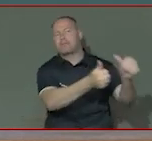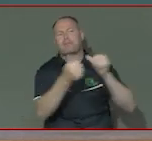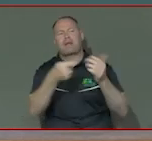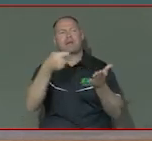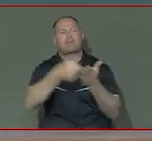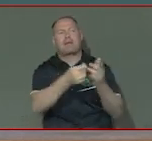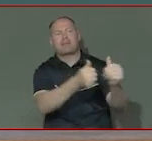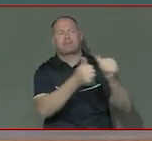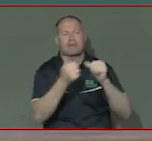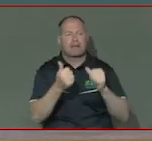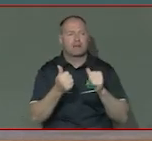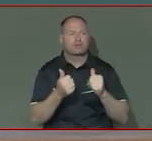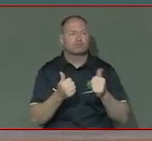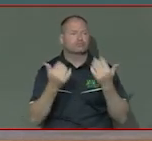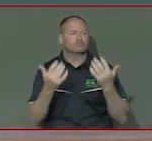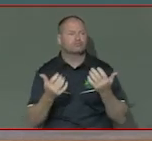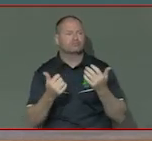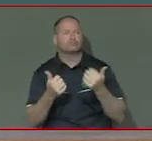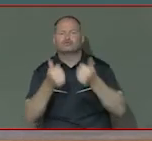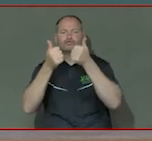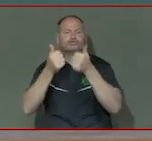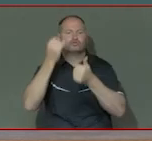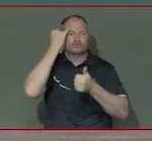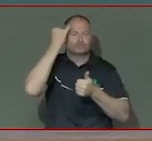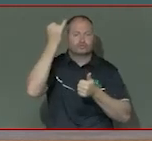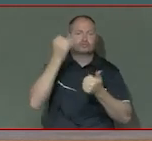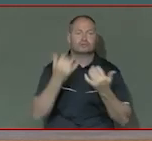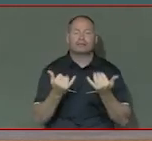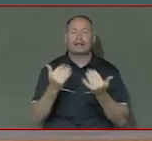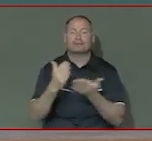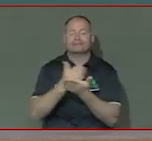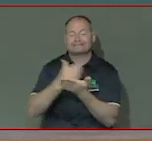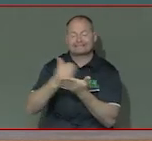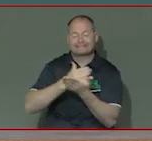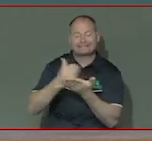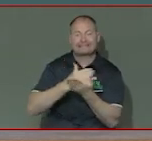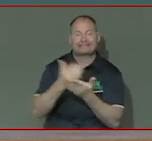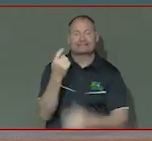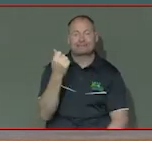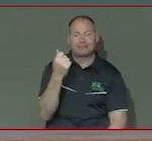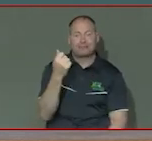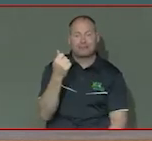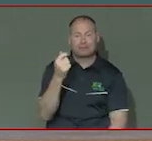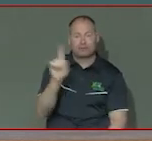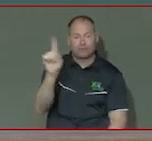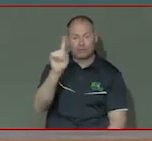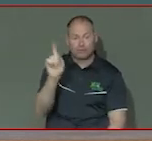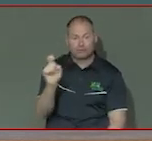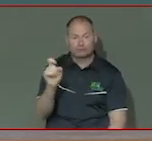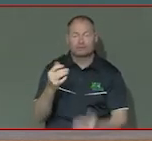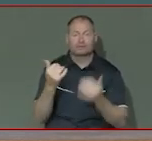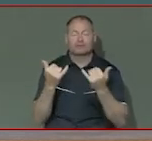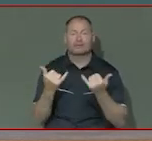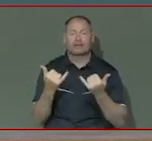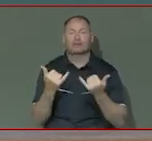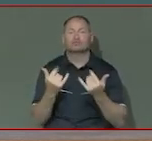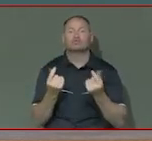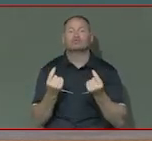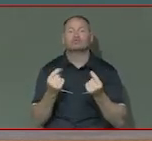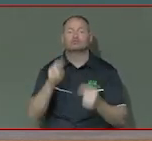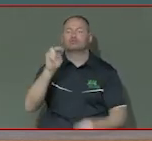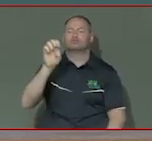at this price. Was that a good price? Anything they ask about the price of the share, you always use your net asset